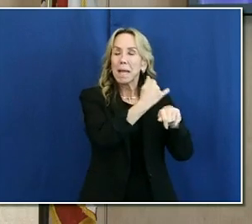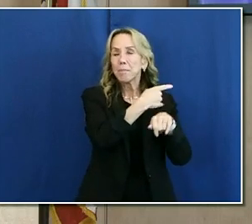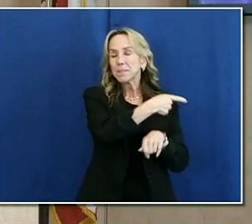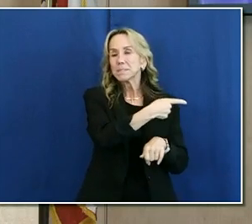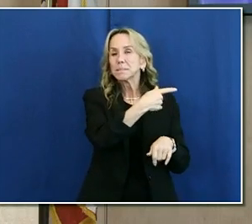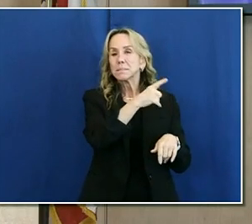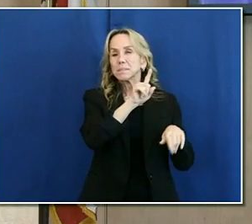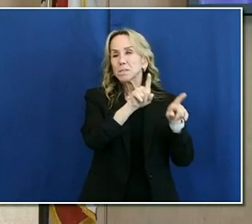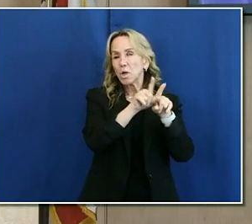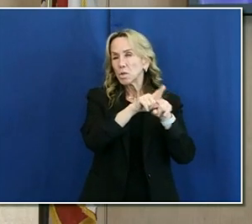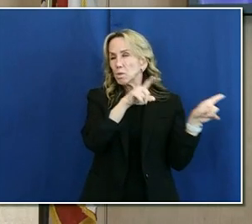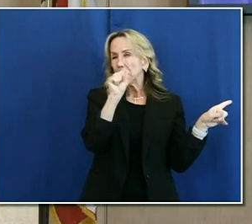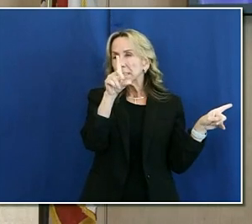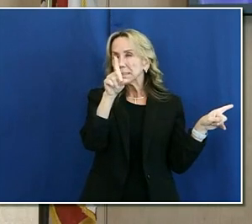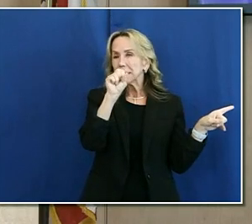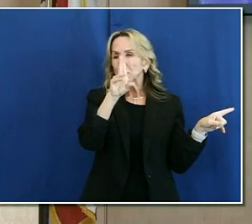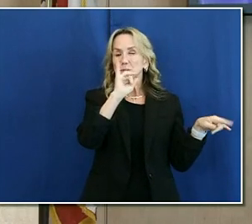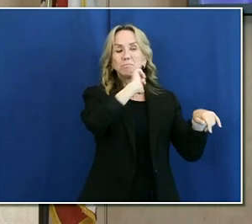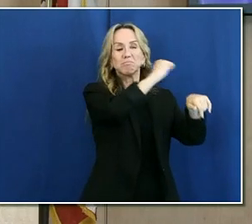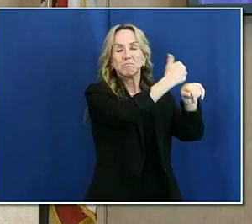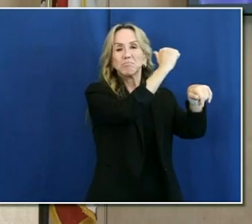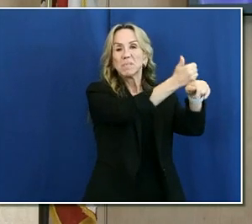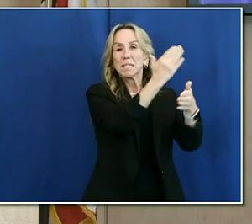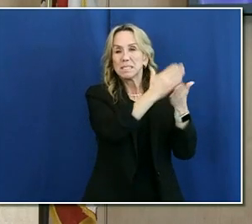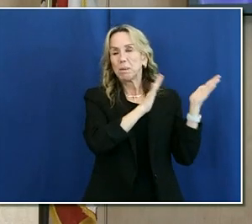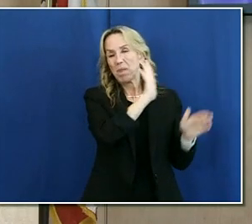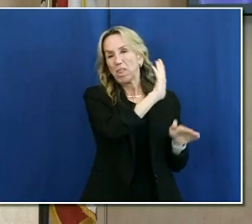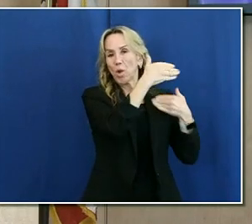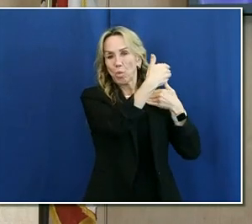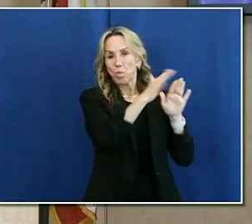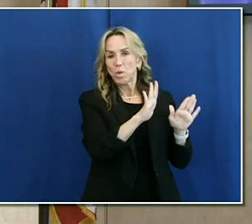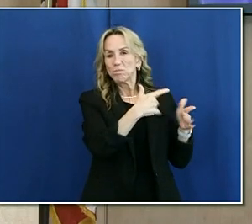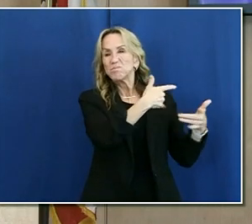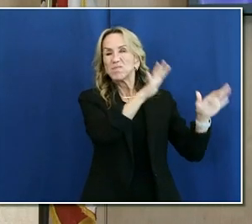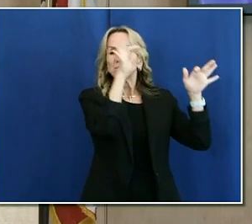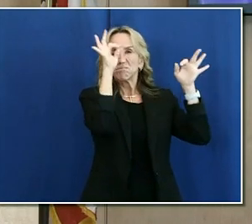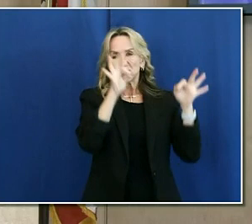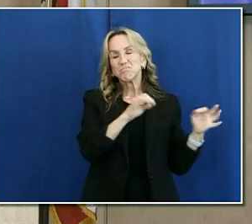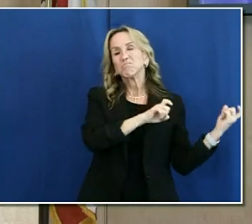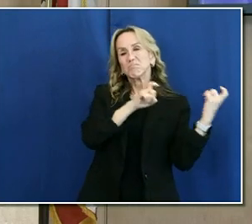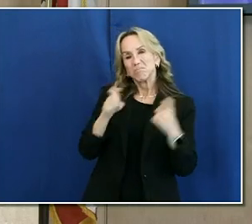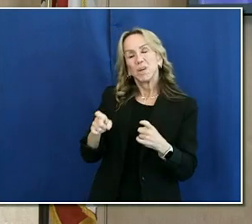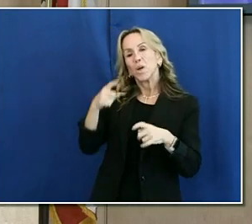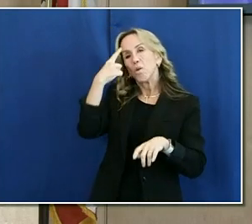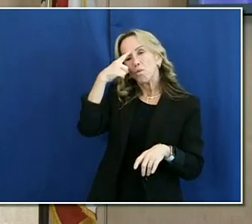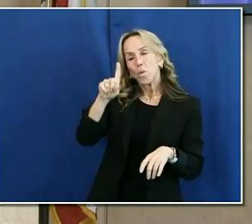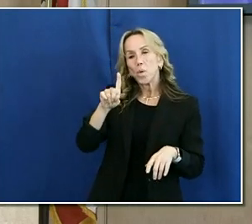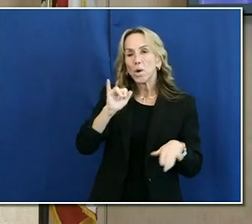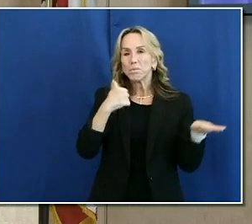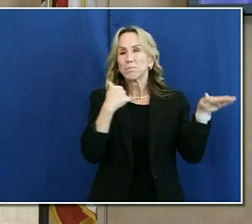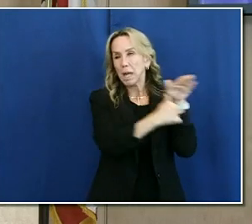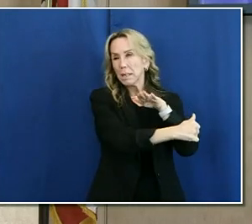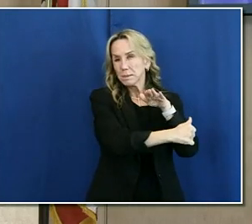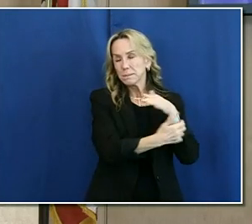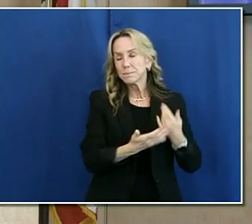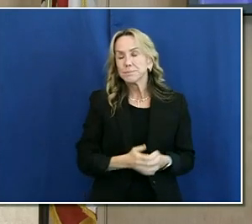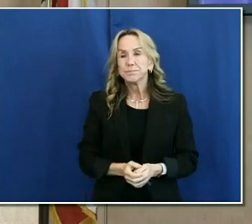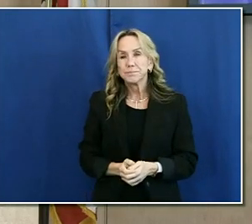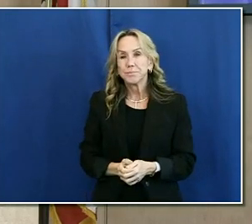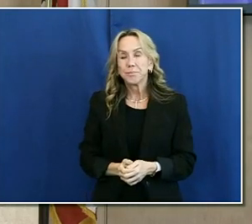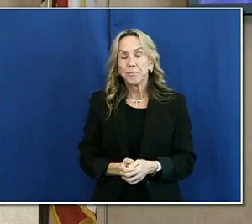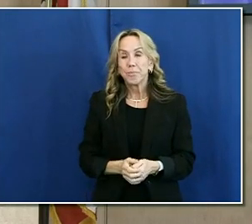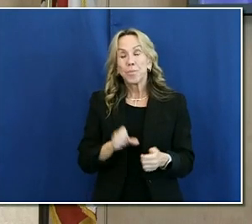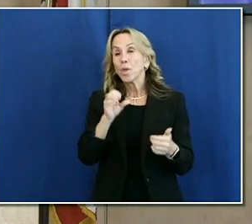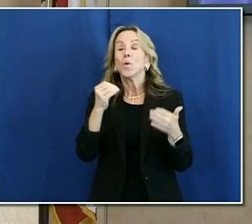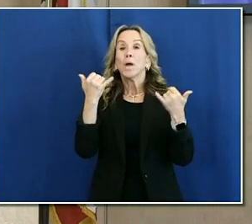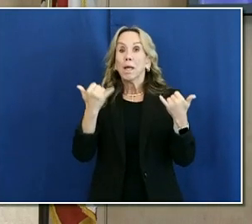isolation or quarantine spaces for individuals who are in fact housed on campus. So going forward, I would